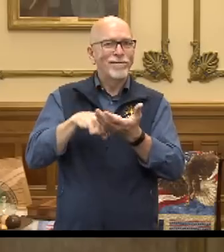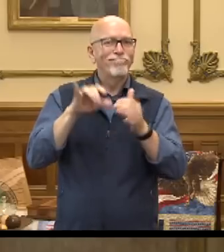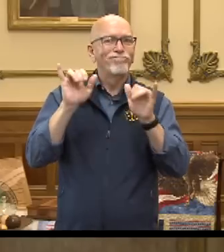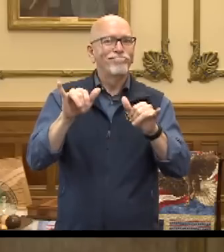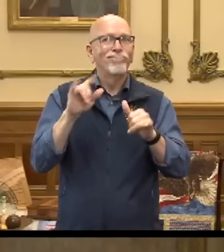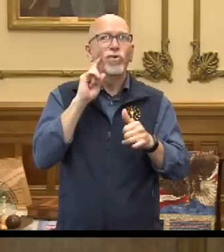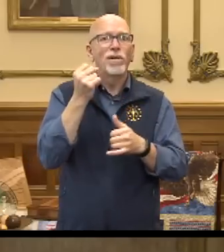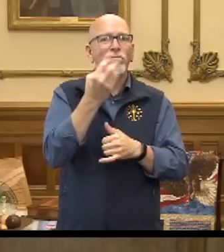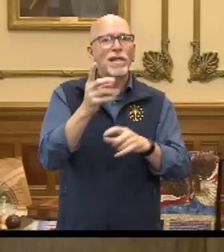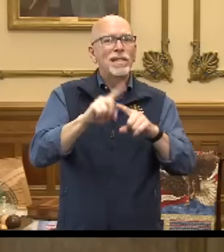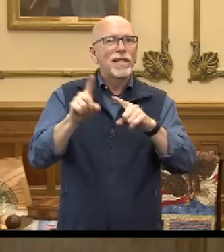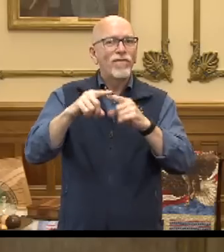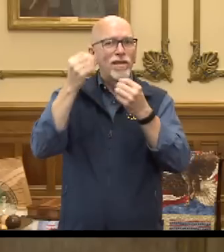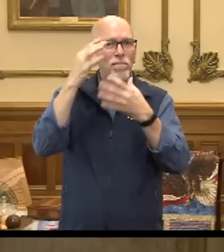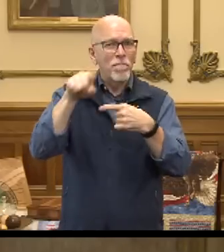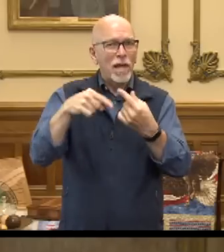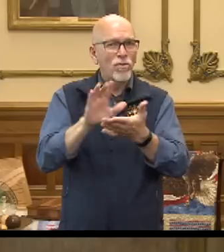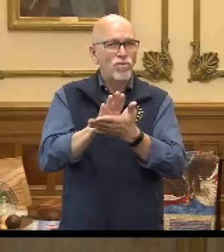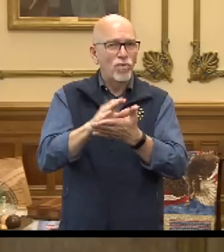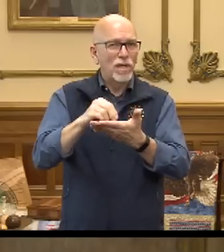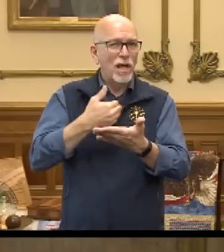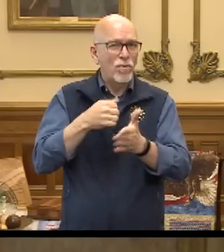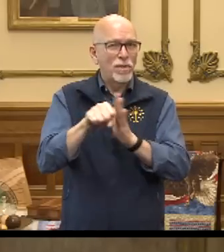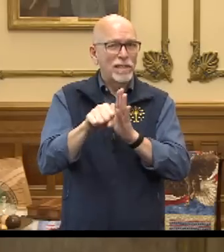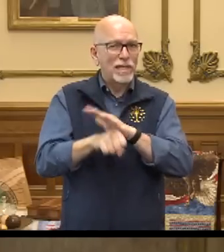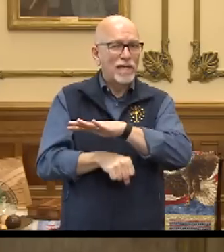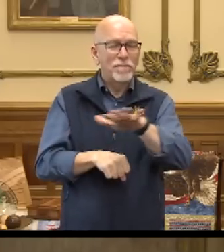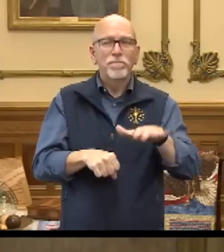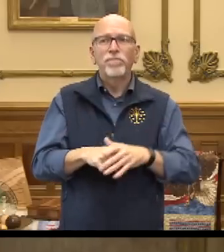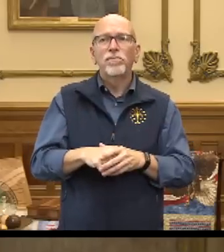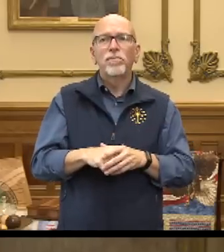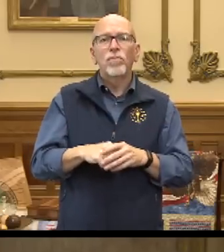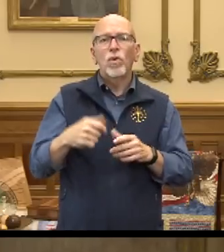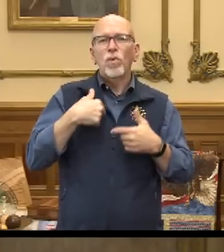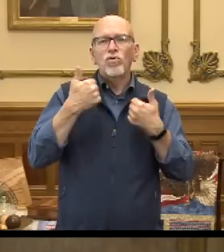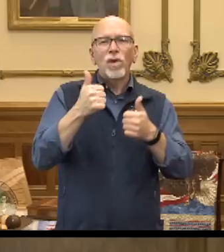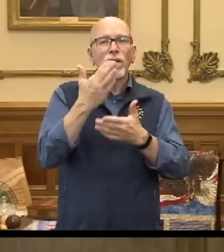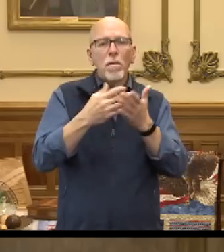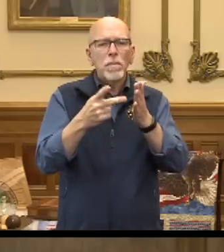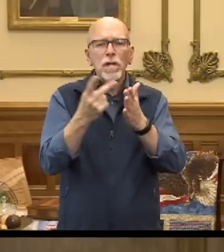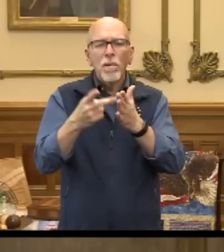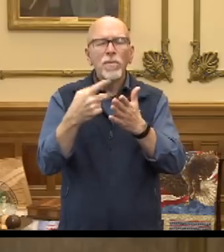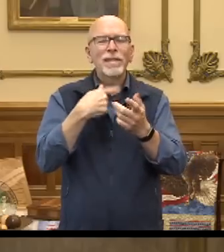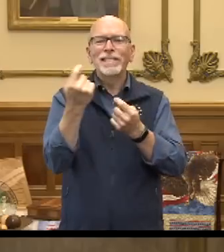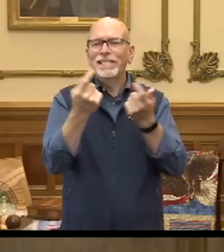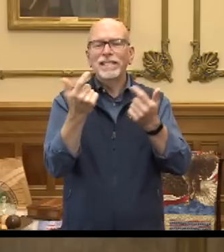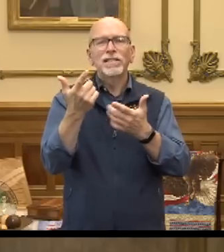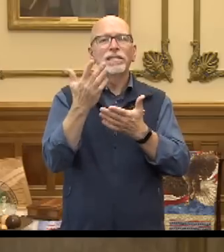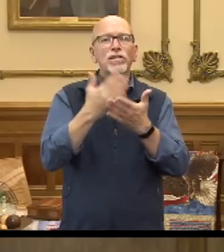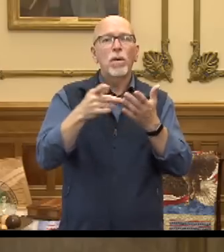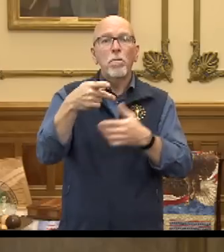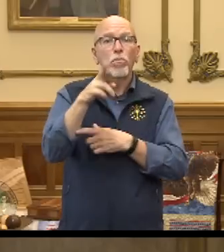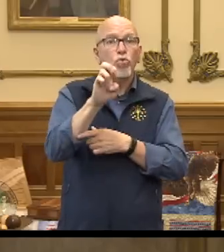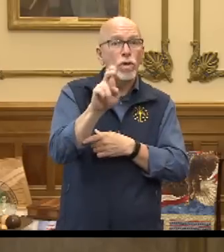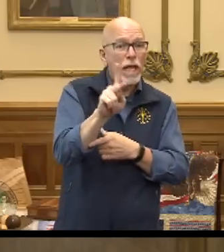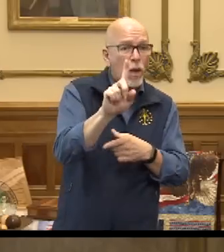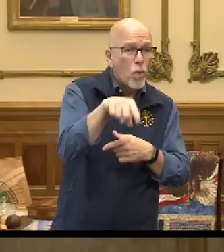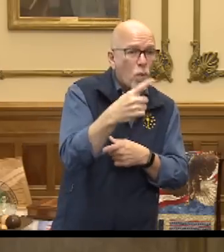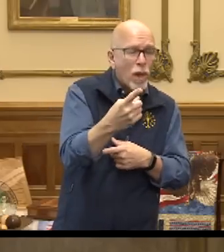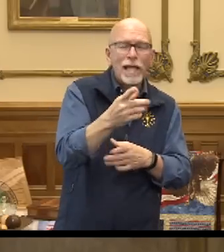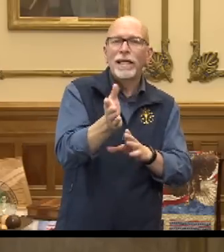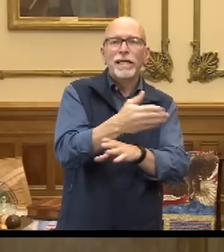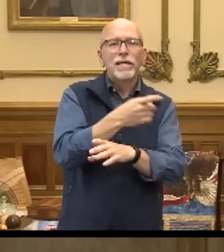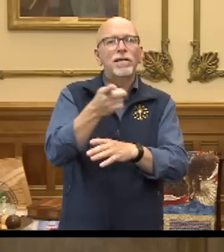of information about schools in our state. We've been working to remove duplications, and schools that are pre-K only or fall